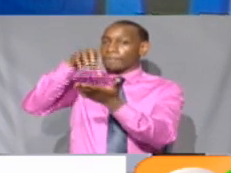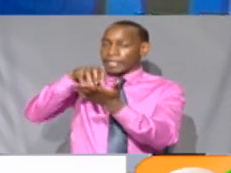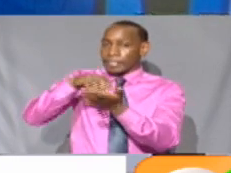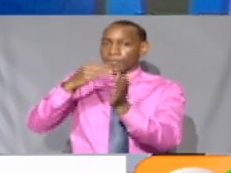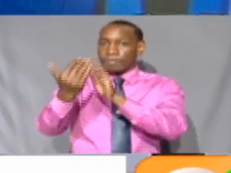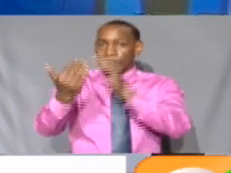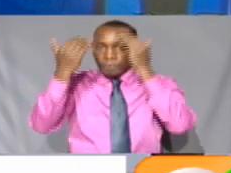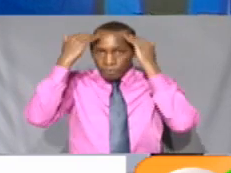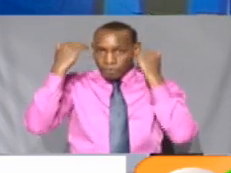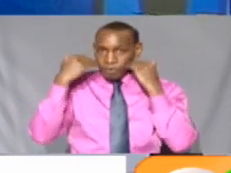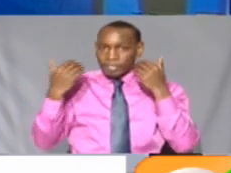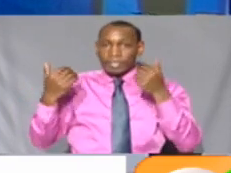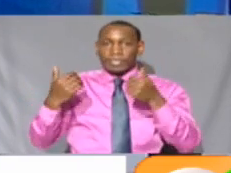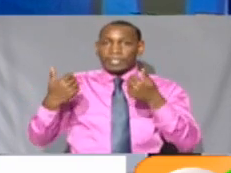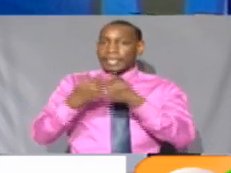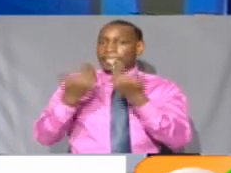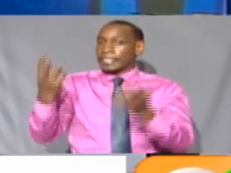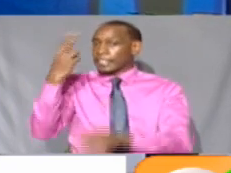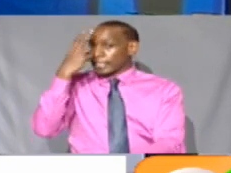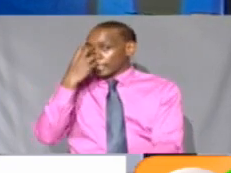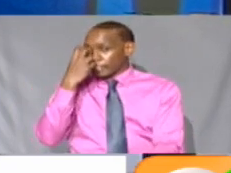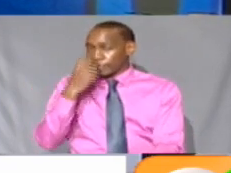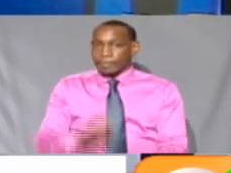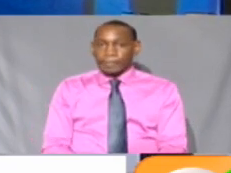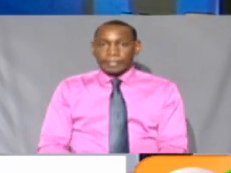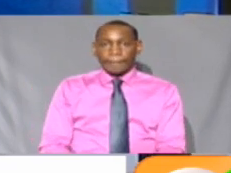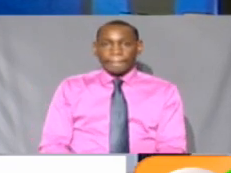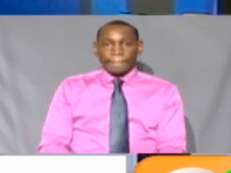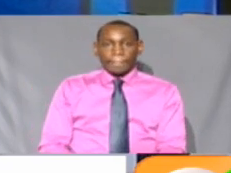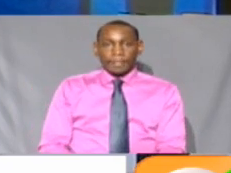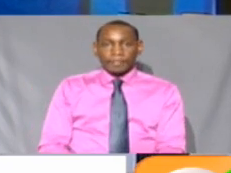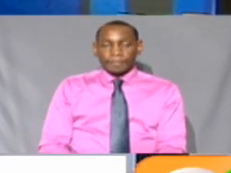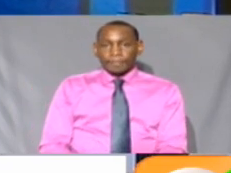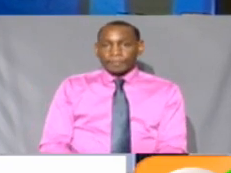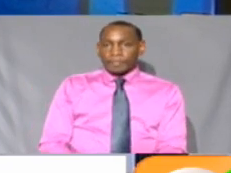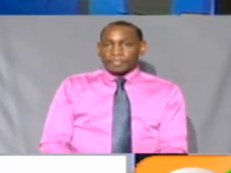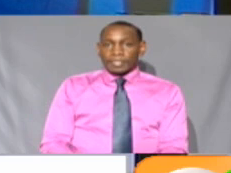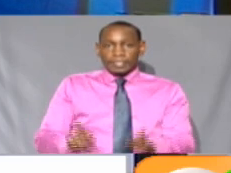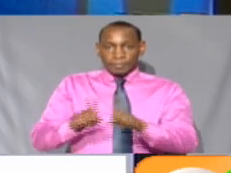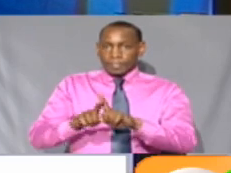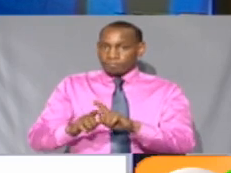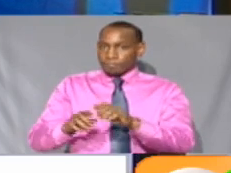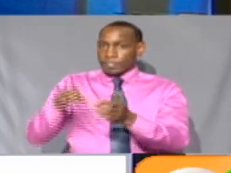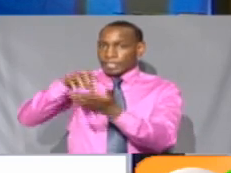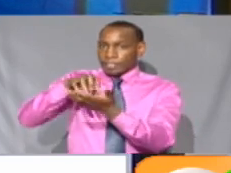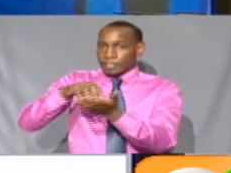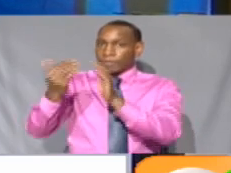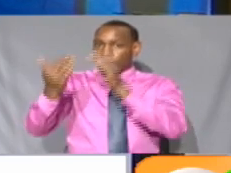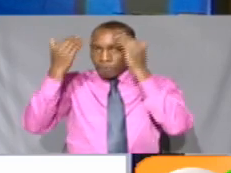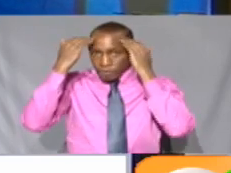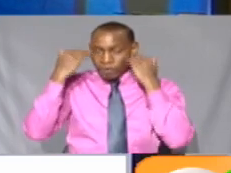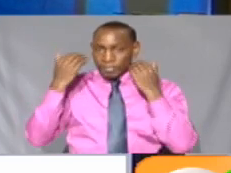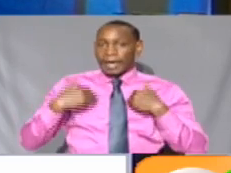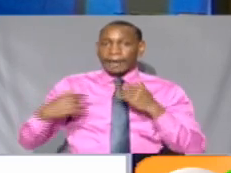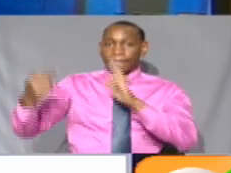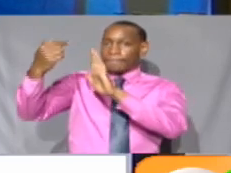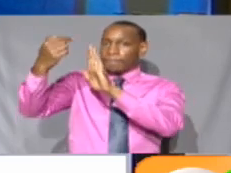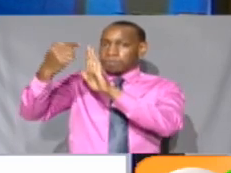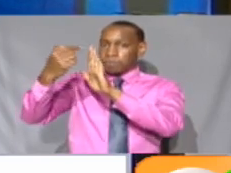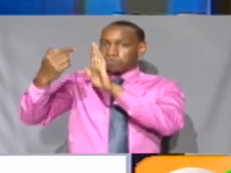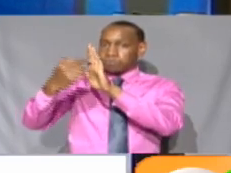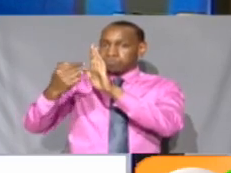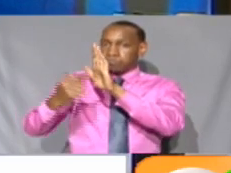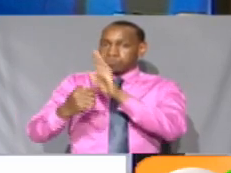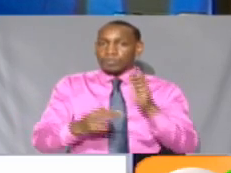in court against a suspect or not. So they then frame them and prefer the charges. And they have a list